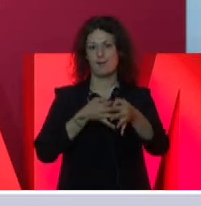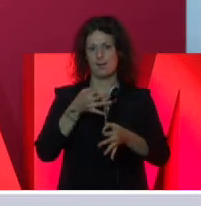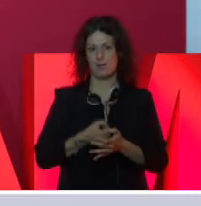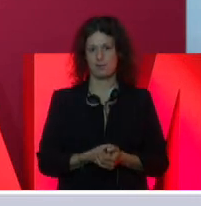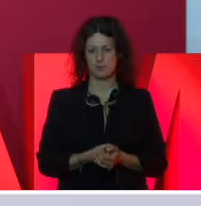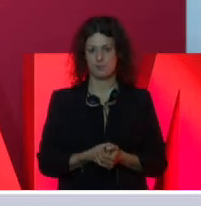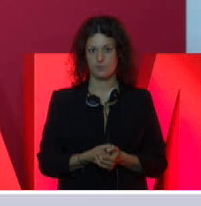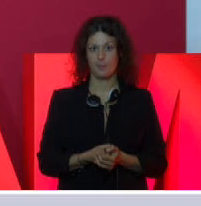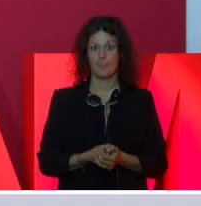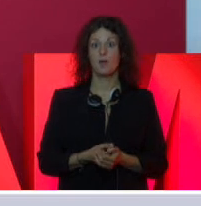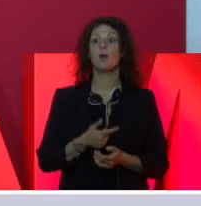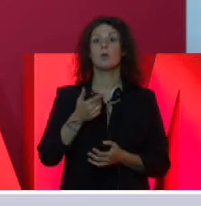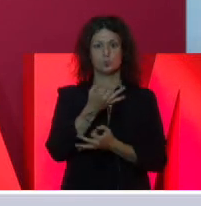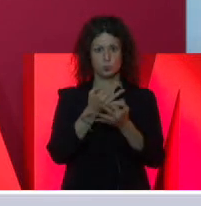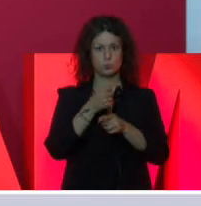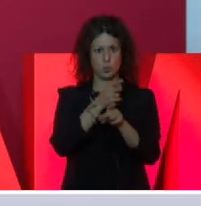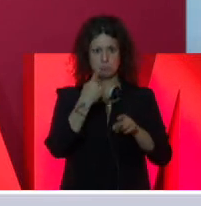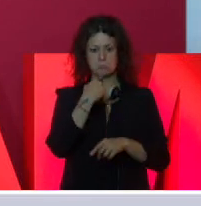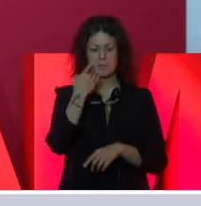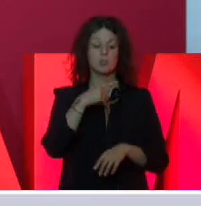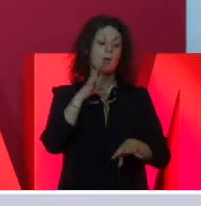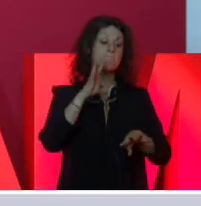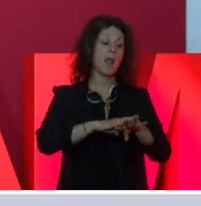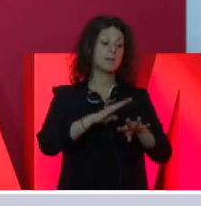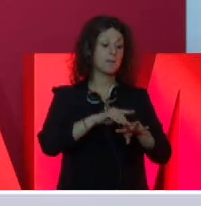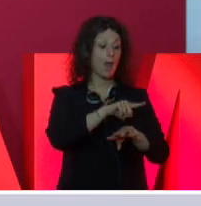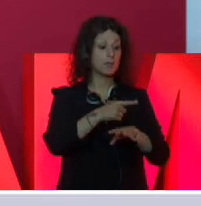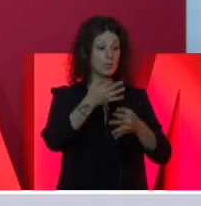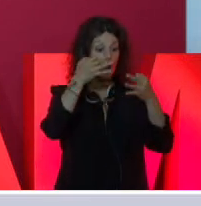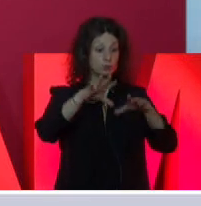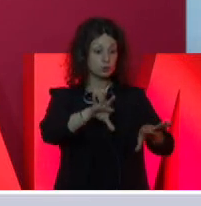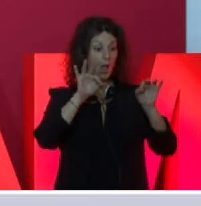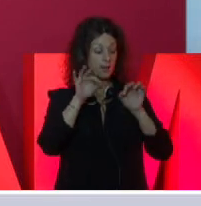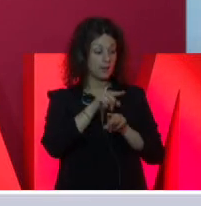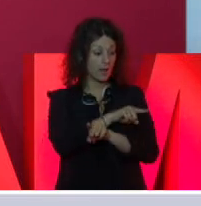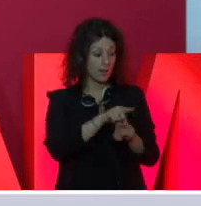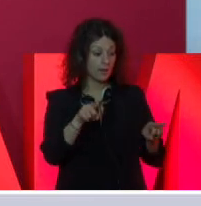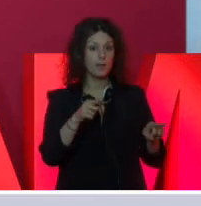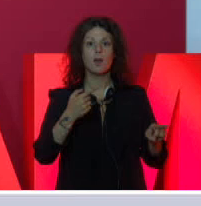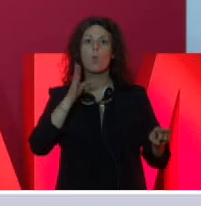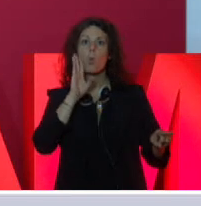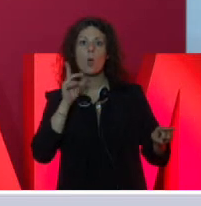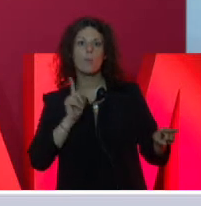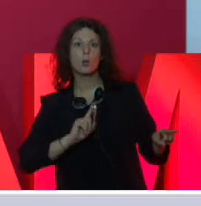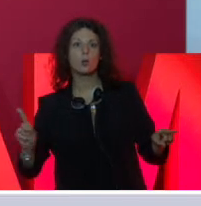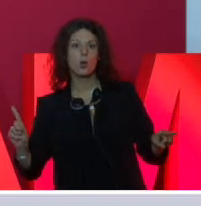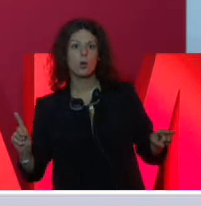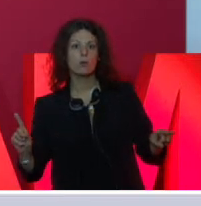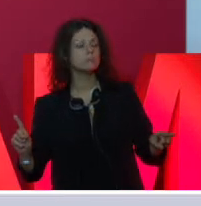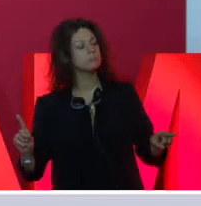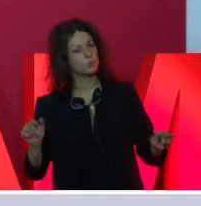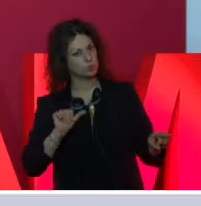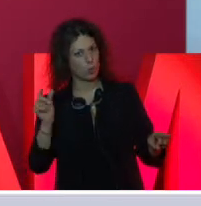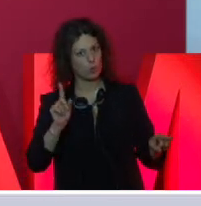It's not only a question of not letting algorithms to decide for everything. It's not just a question of